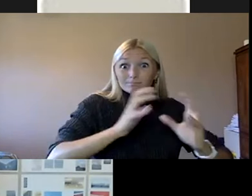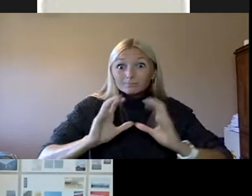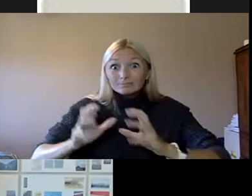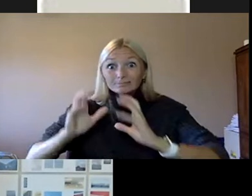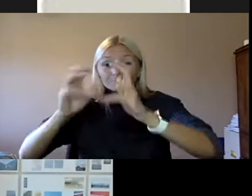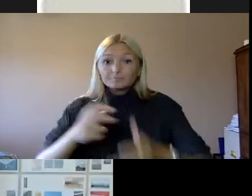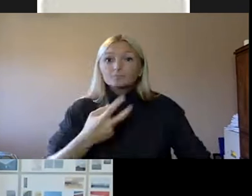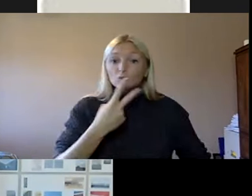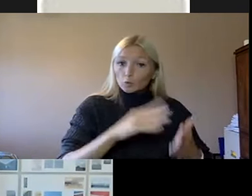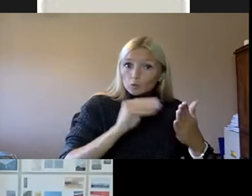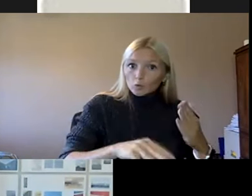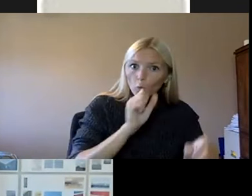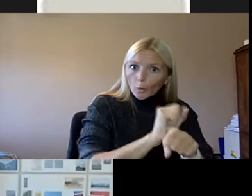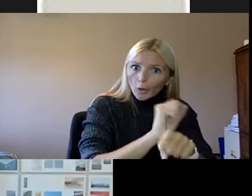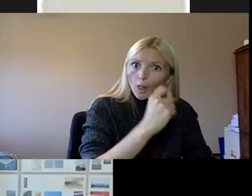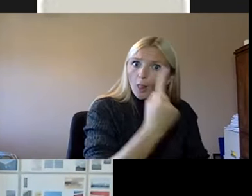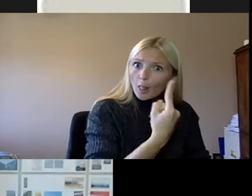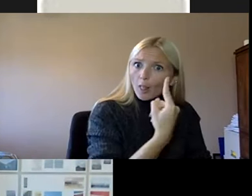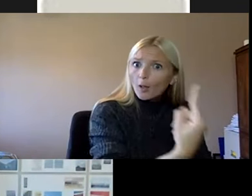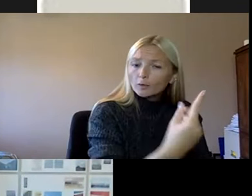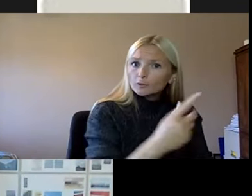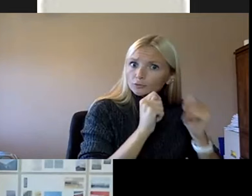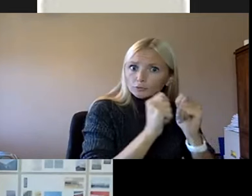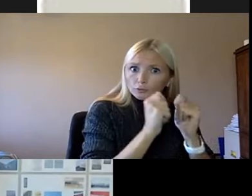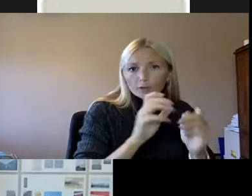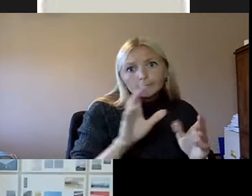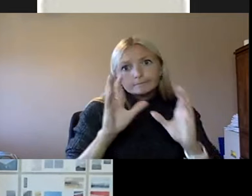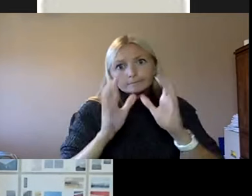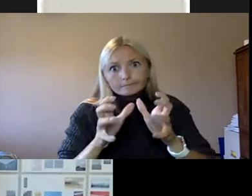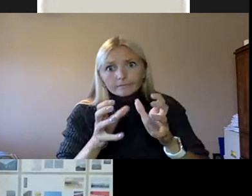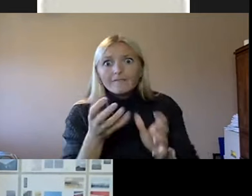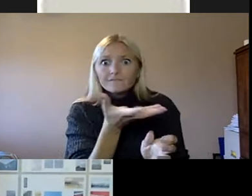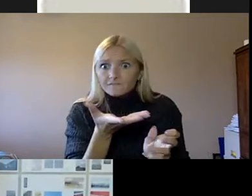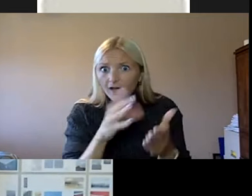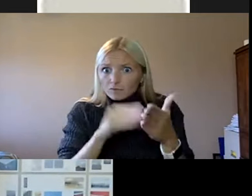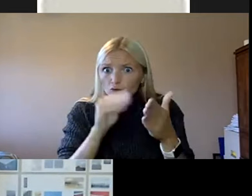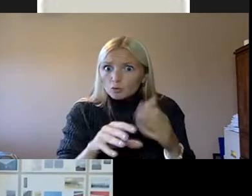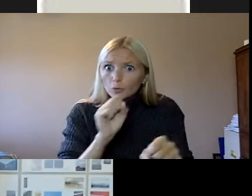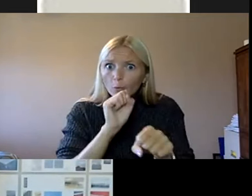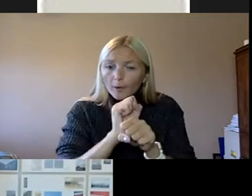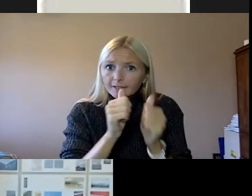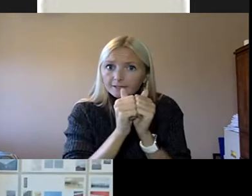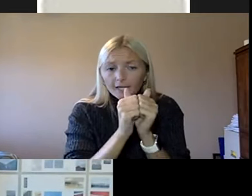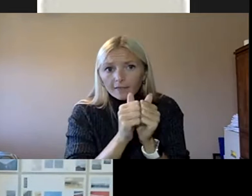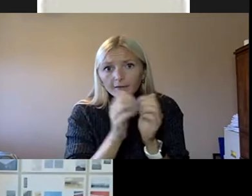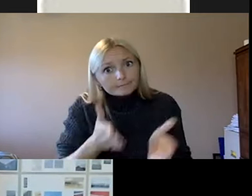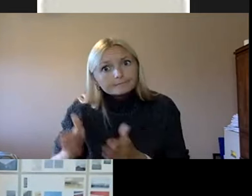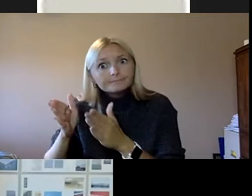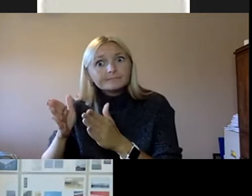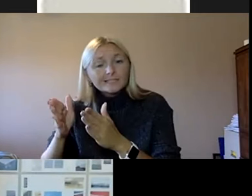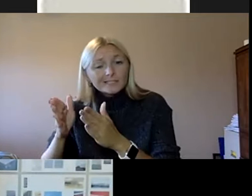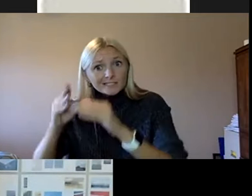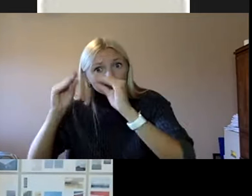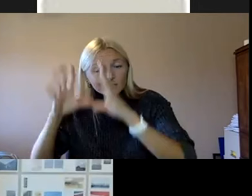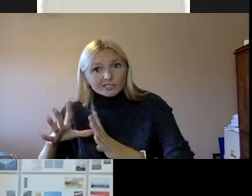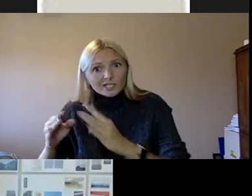people working by themselves, tutoring each other. You can have a small group of four or five students working together. And you can have a teacher independently